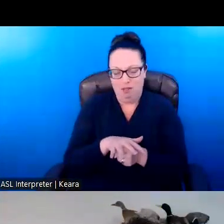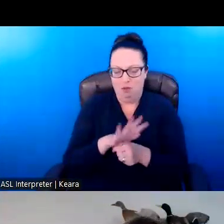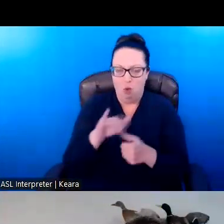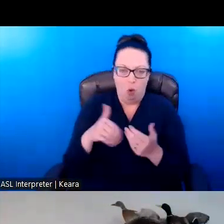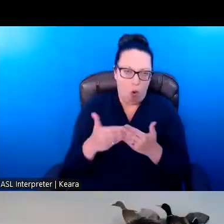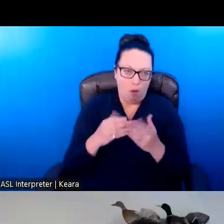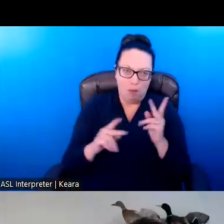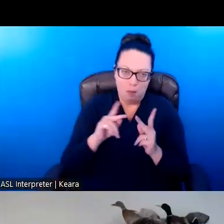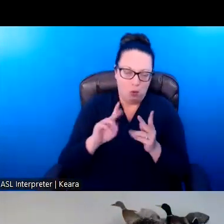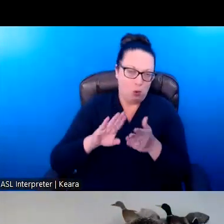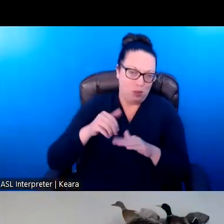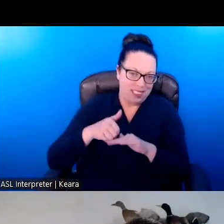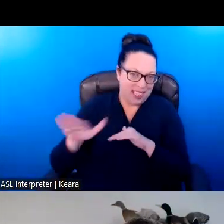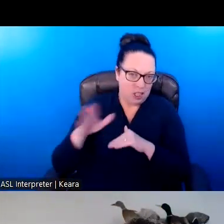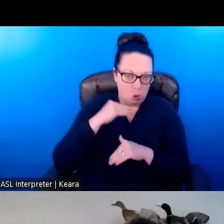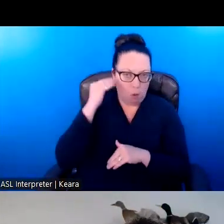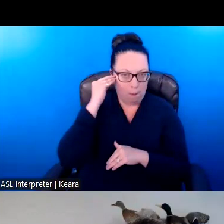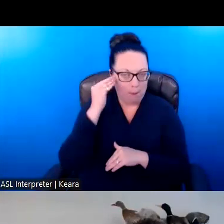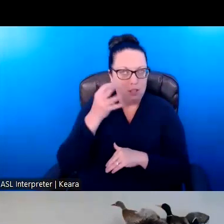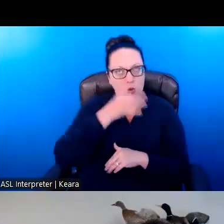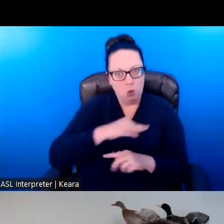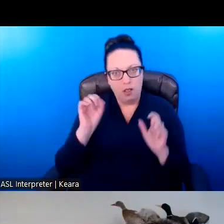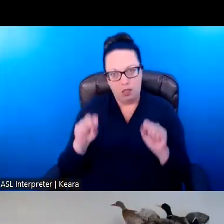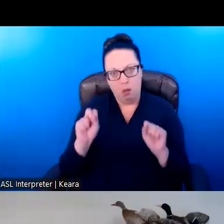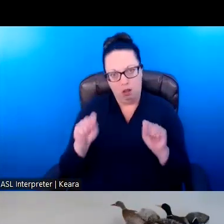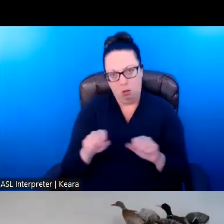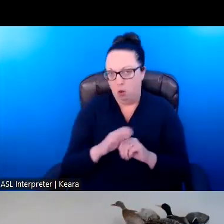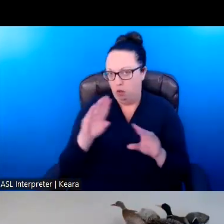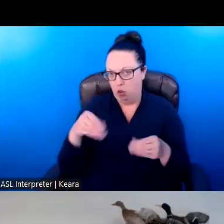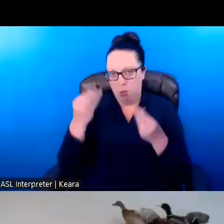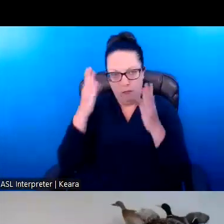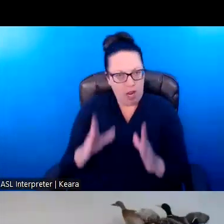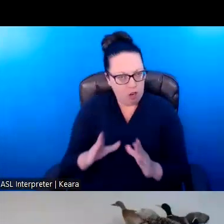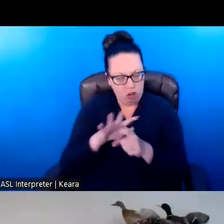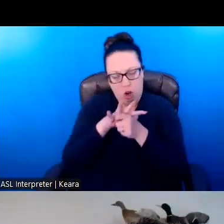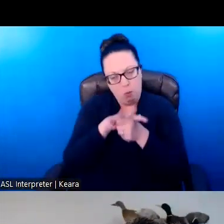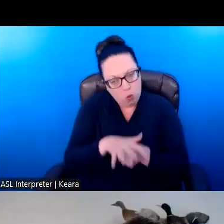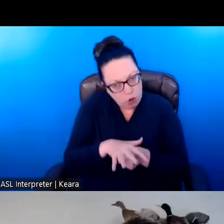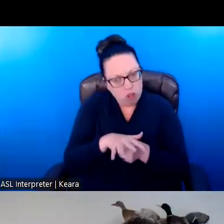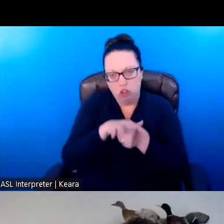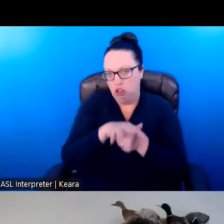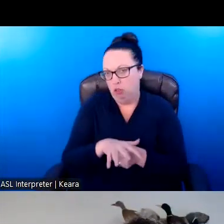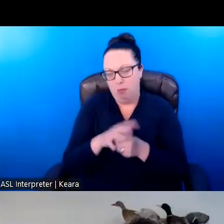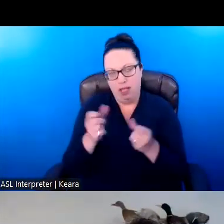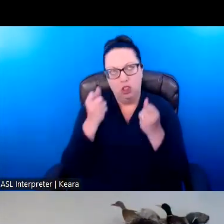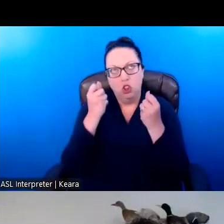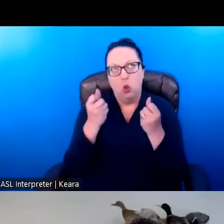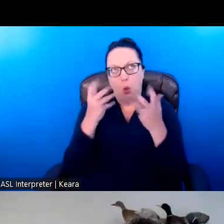discharge somebody as soon as possible. And that's just an unfortunate thing